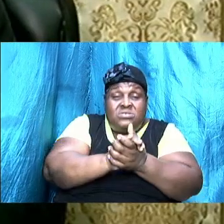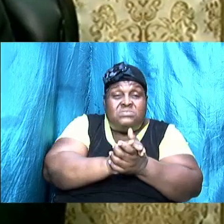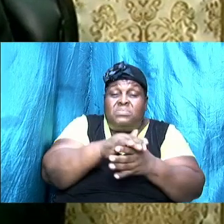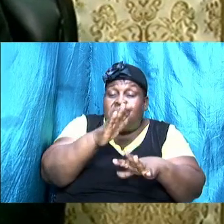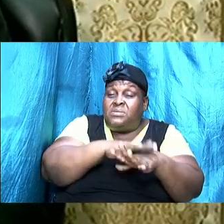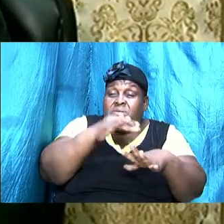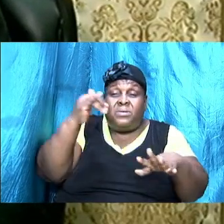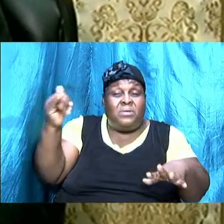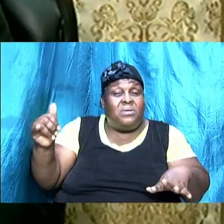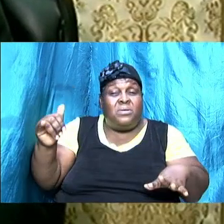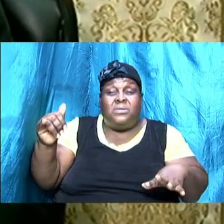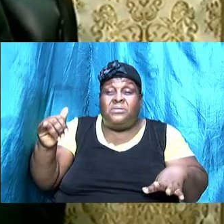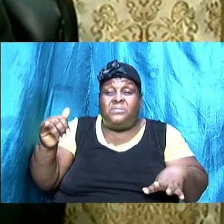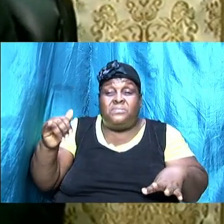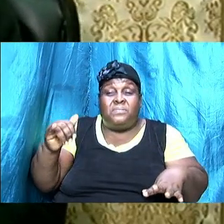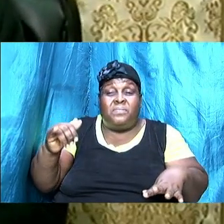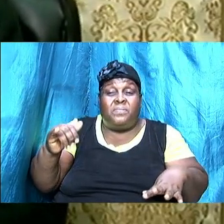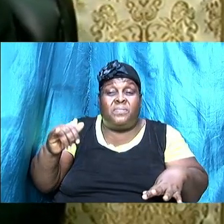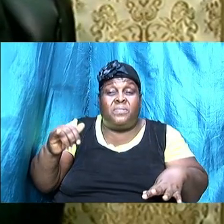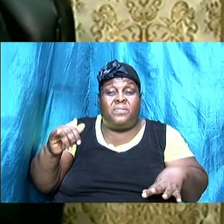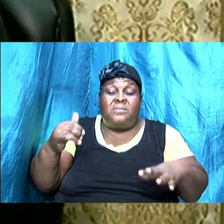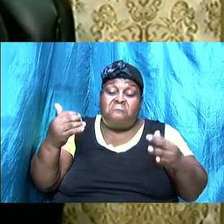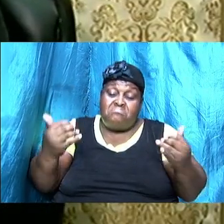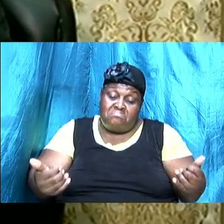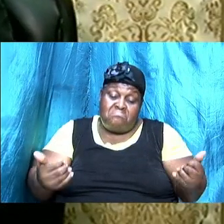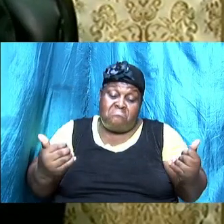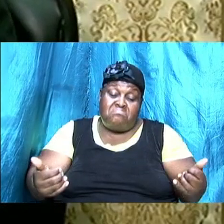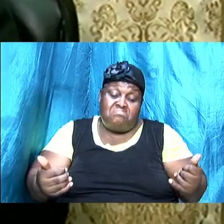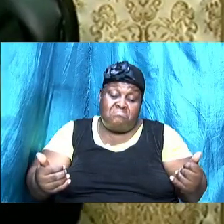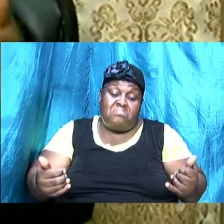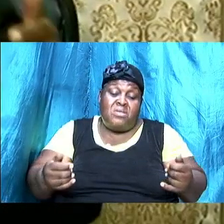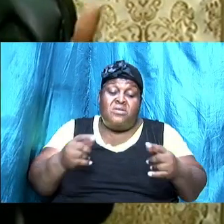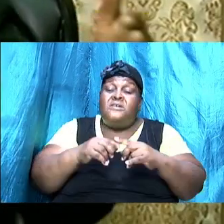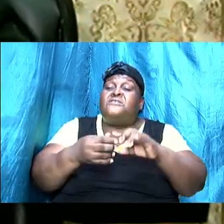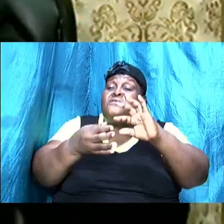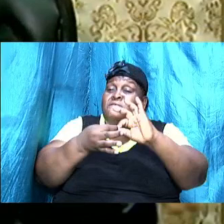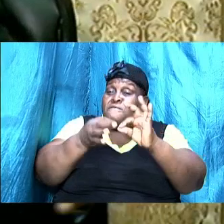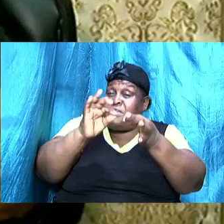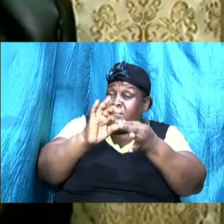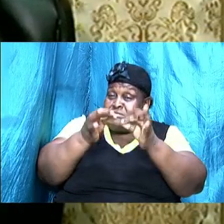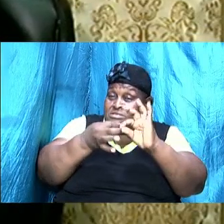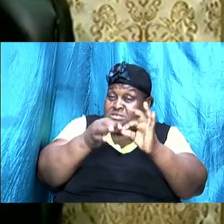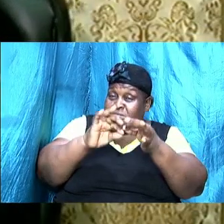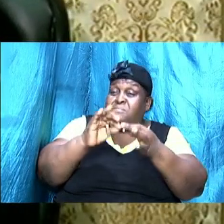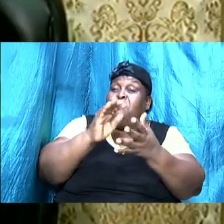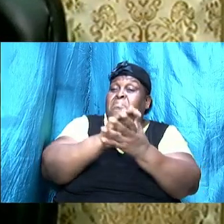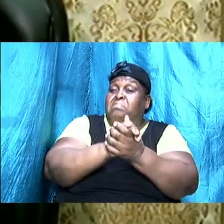called upon now to initiate that move,